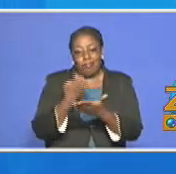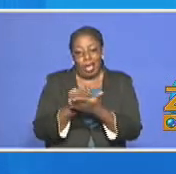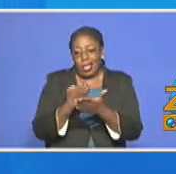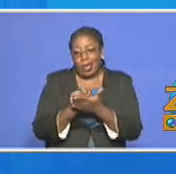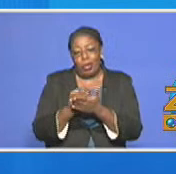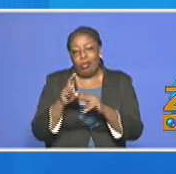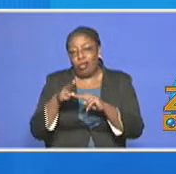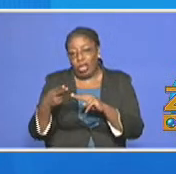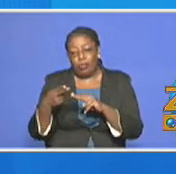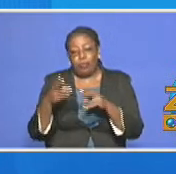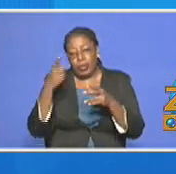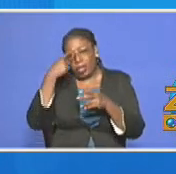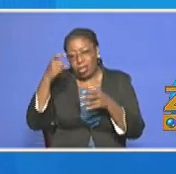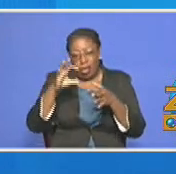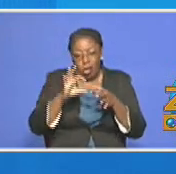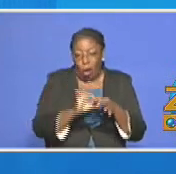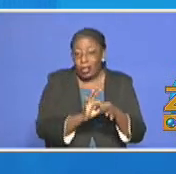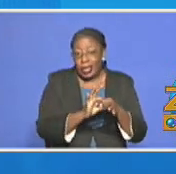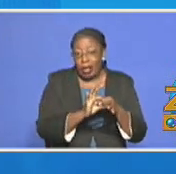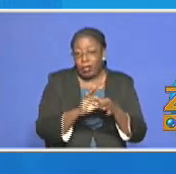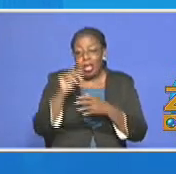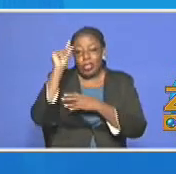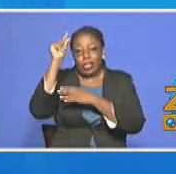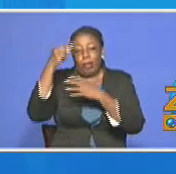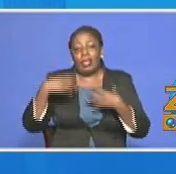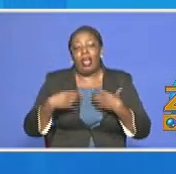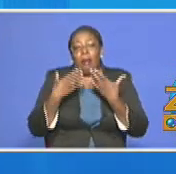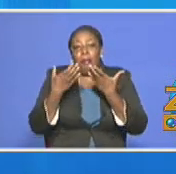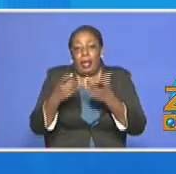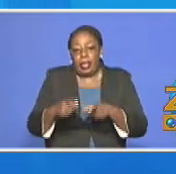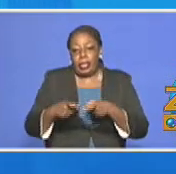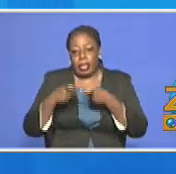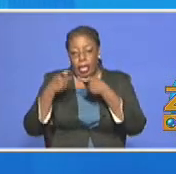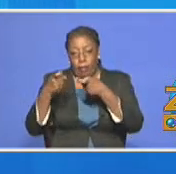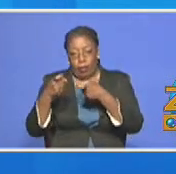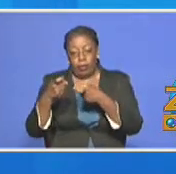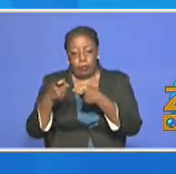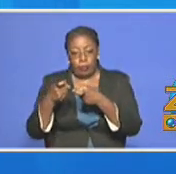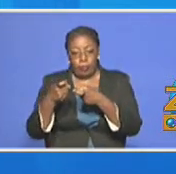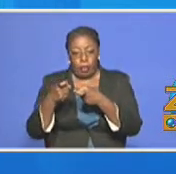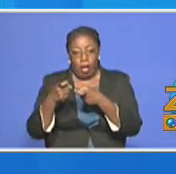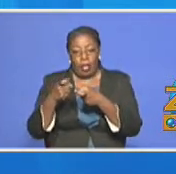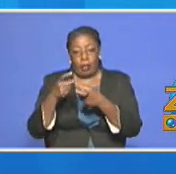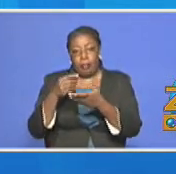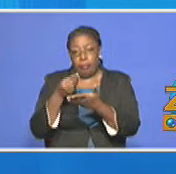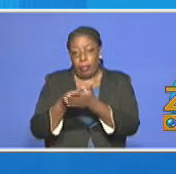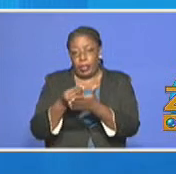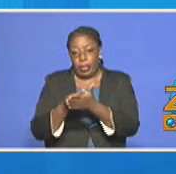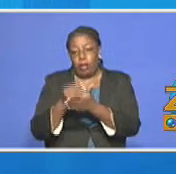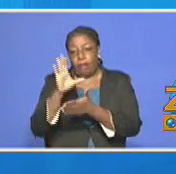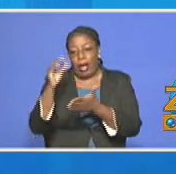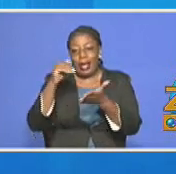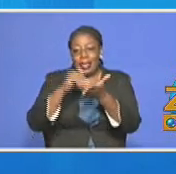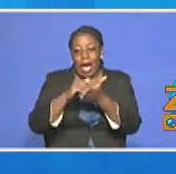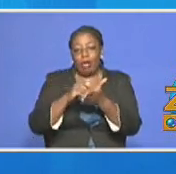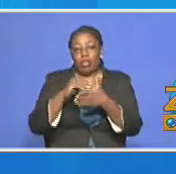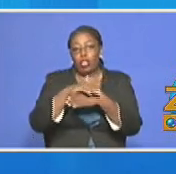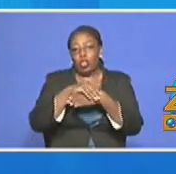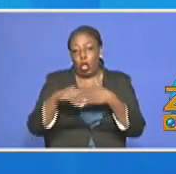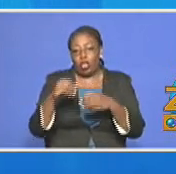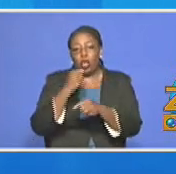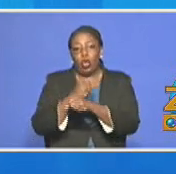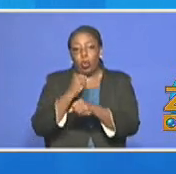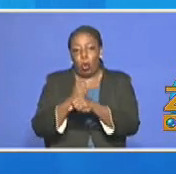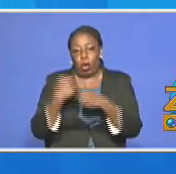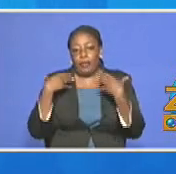of the mandatory lockdowns, the government has already committed to providing physicians with a $5,000 honorarium for those who work on the front line